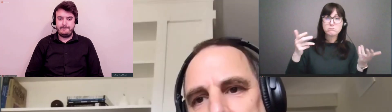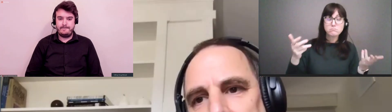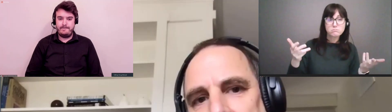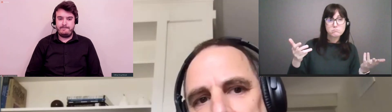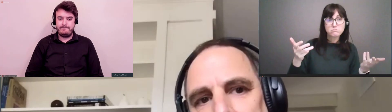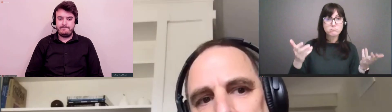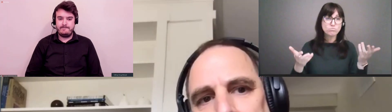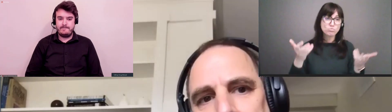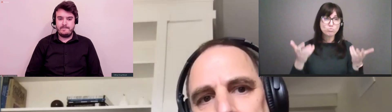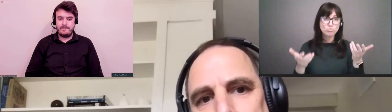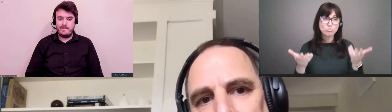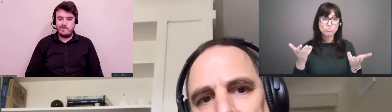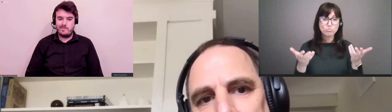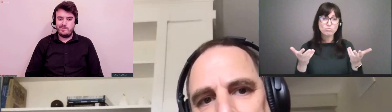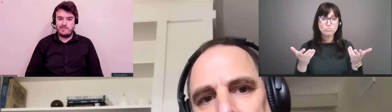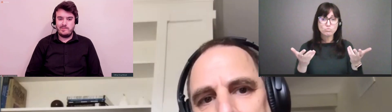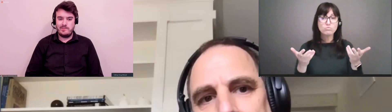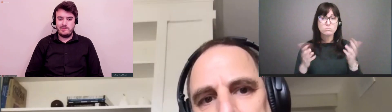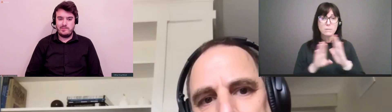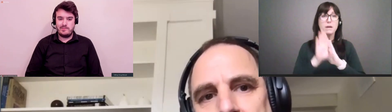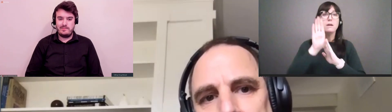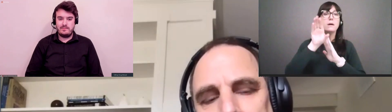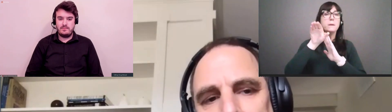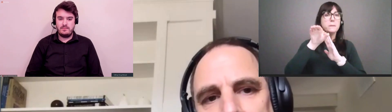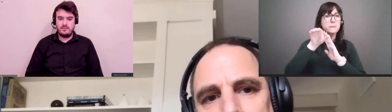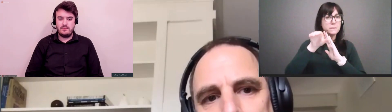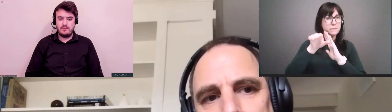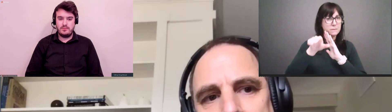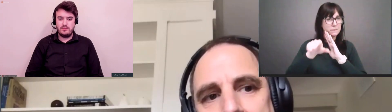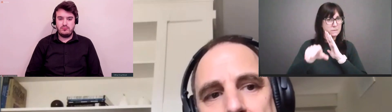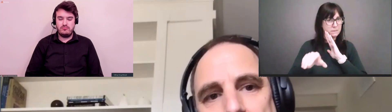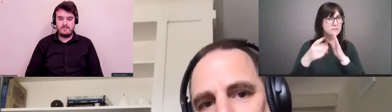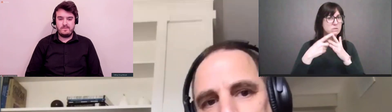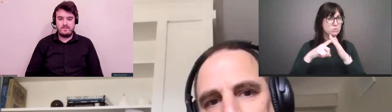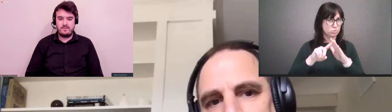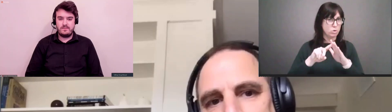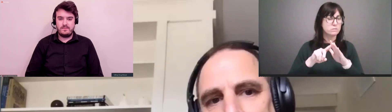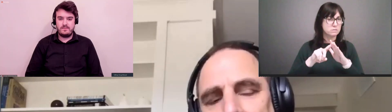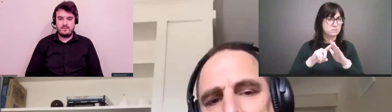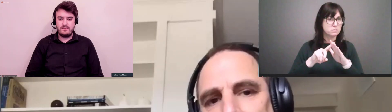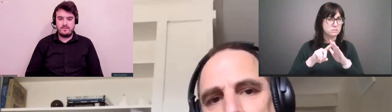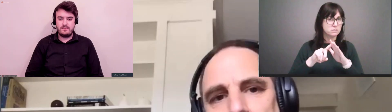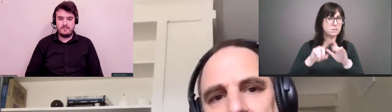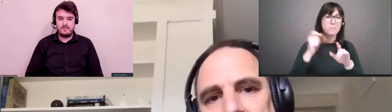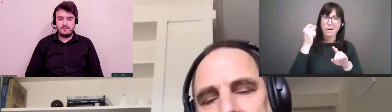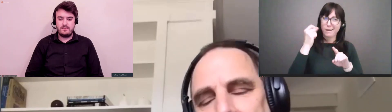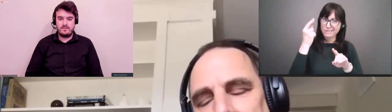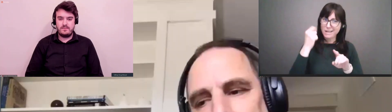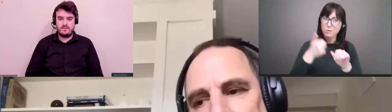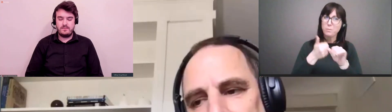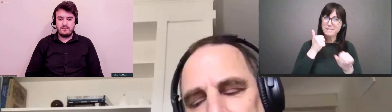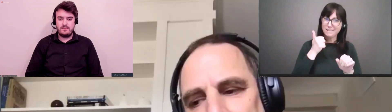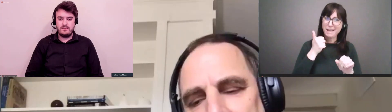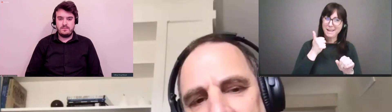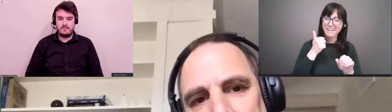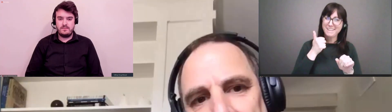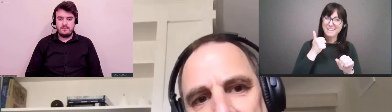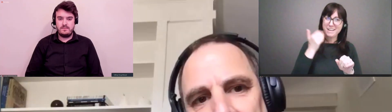to be seeing the peak sort of level off. And there's going to be a delay in terms of what we see in terms